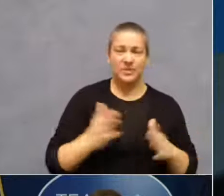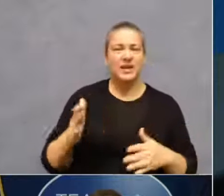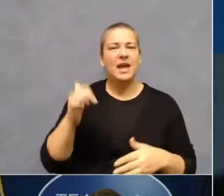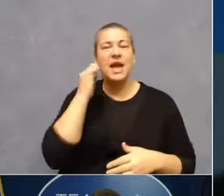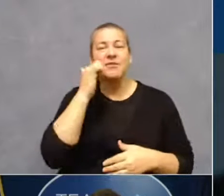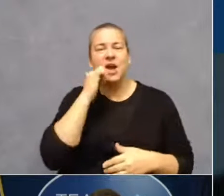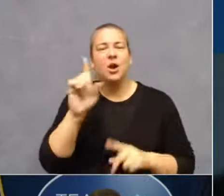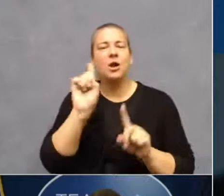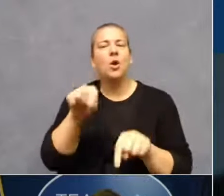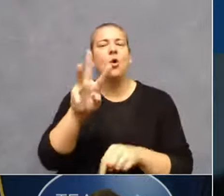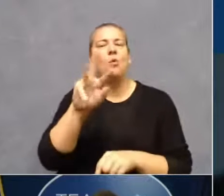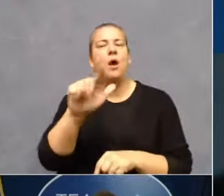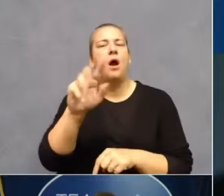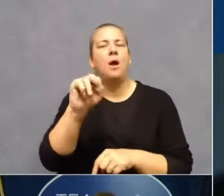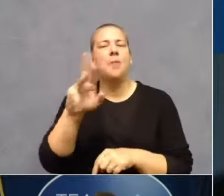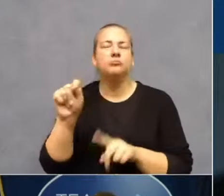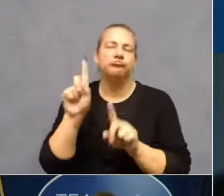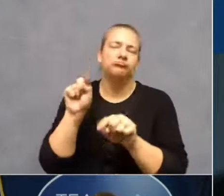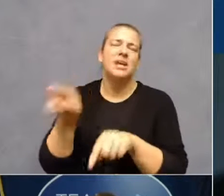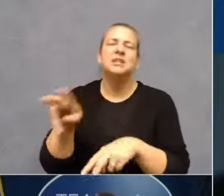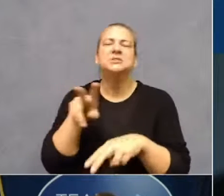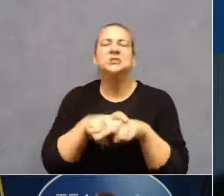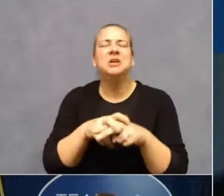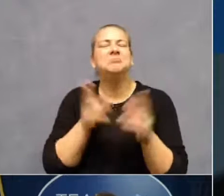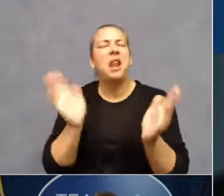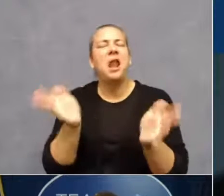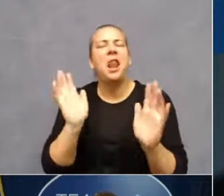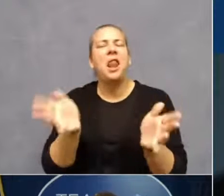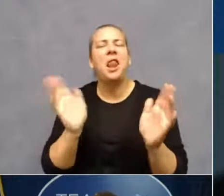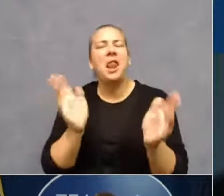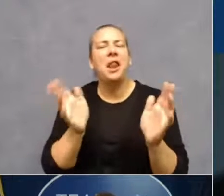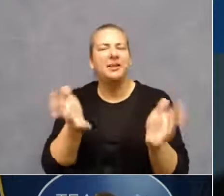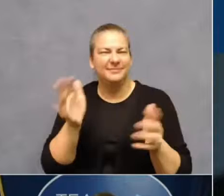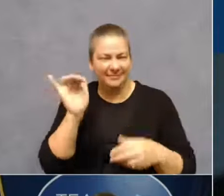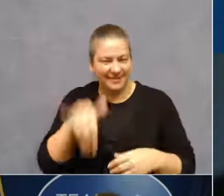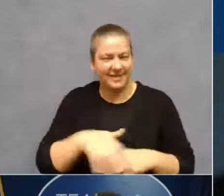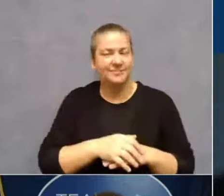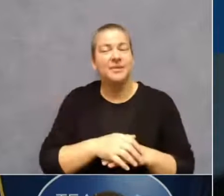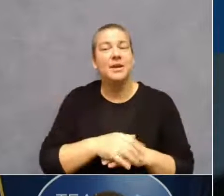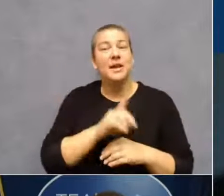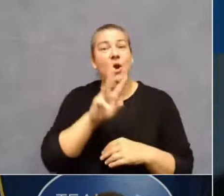he'd just sit and talk to people. They even offered him a greeter position.